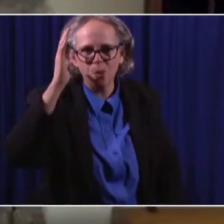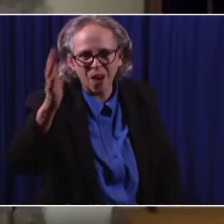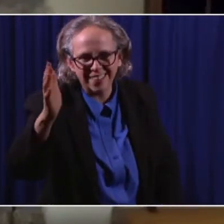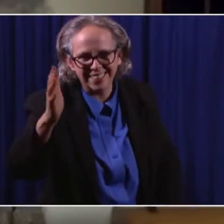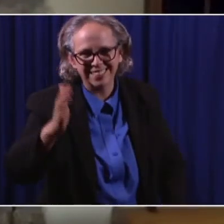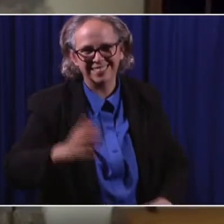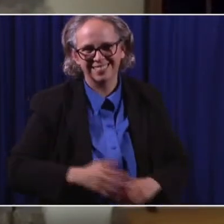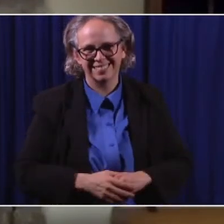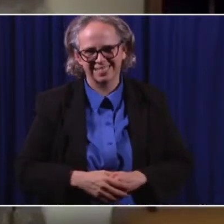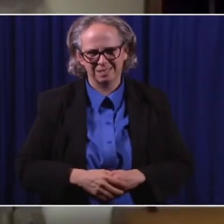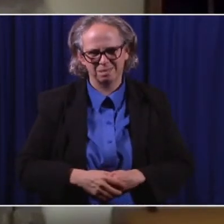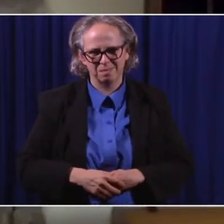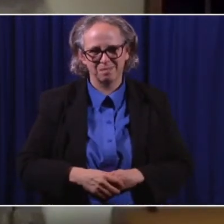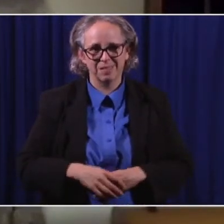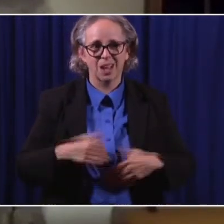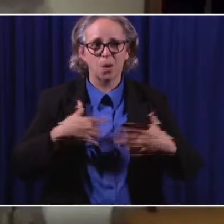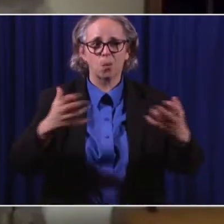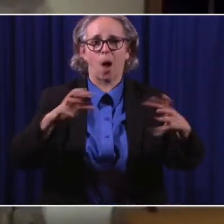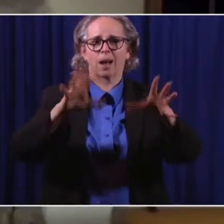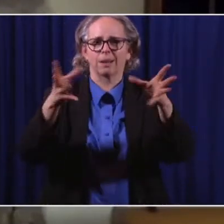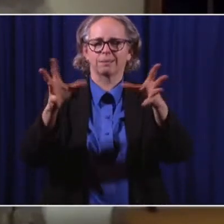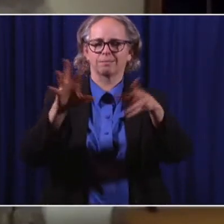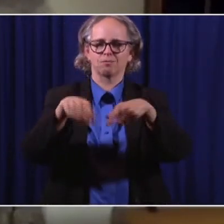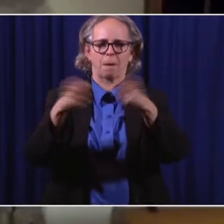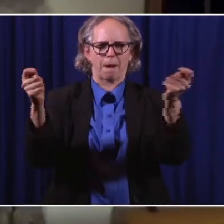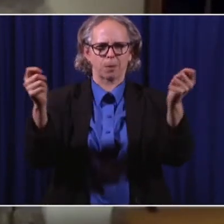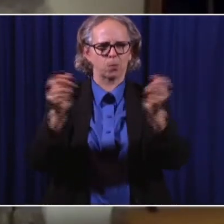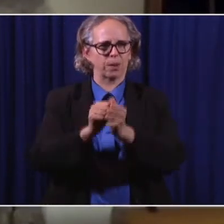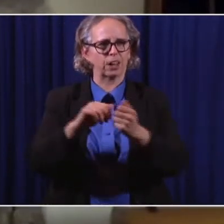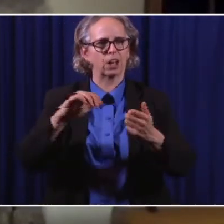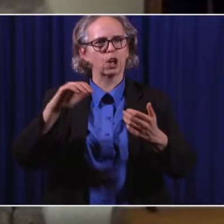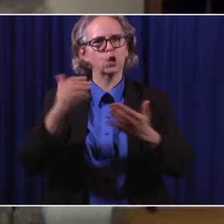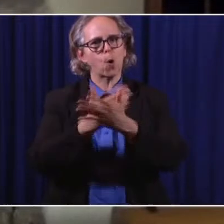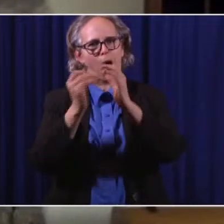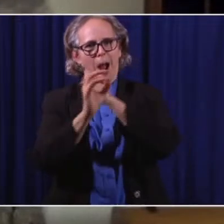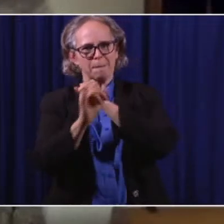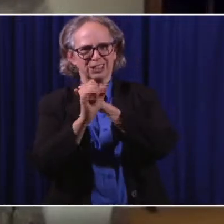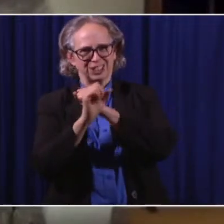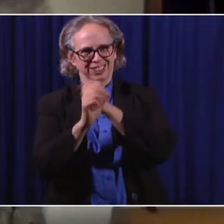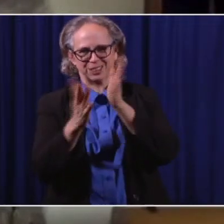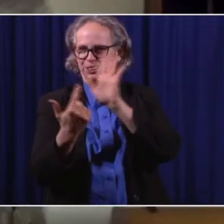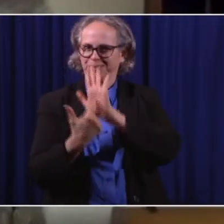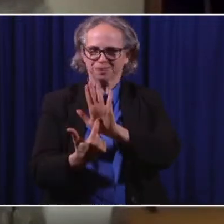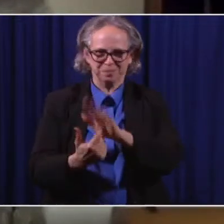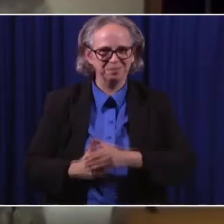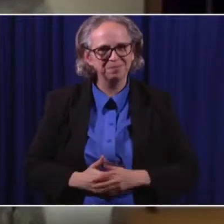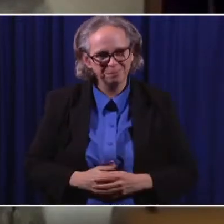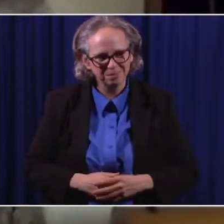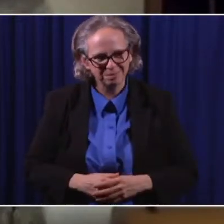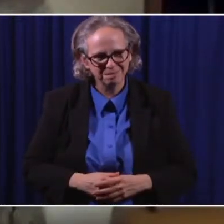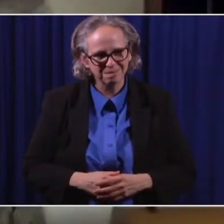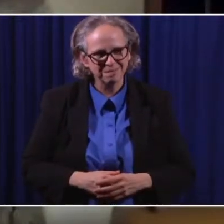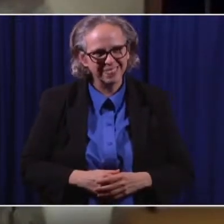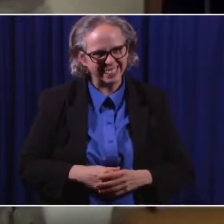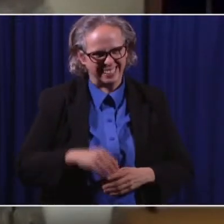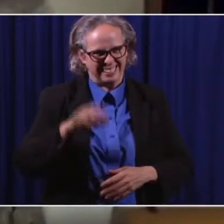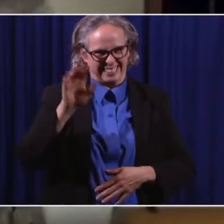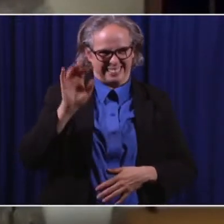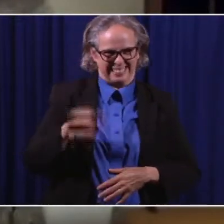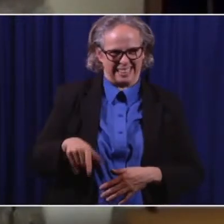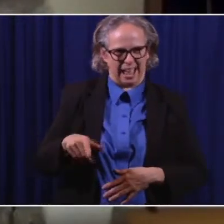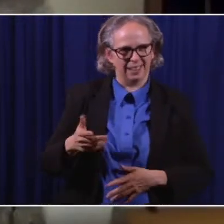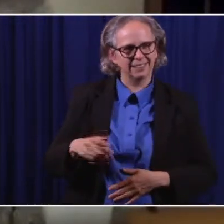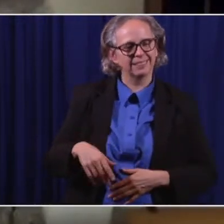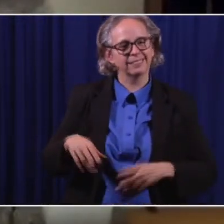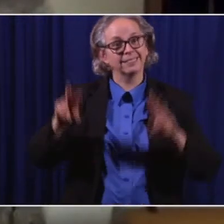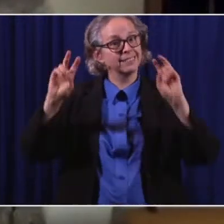close with a new commercial that we're putting up. It kind of speaks for itself, but it's apt that just